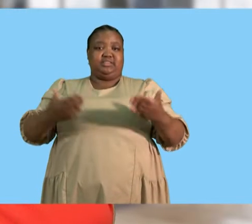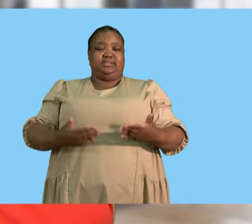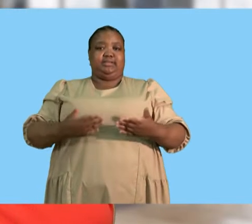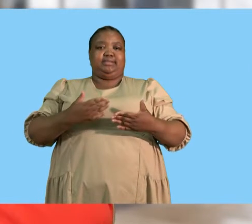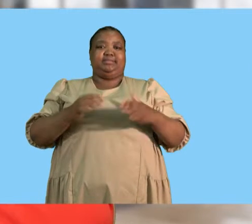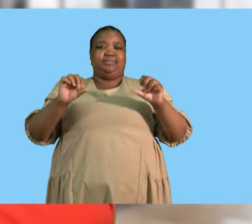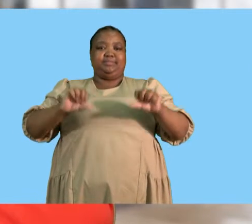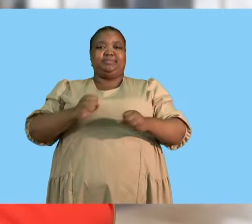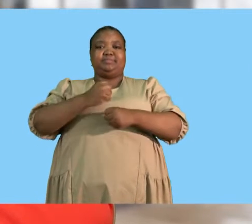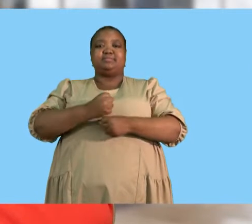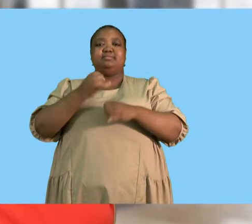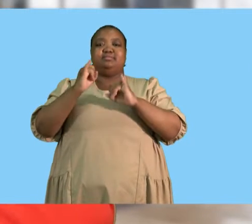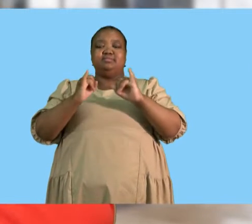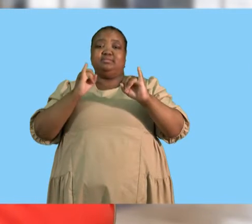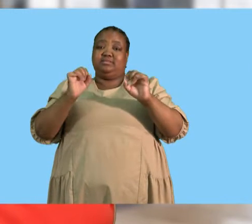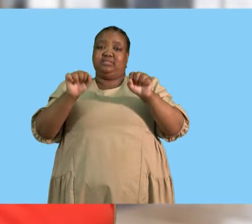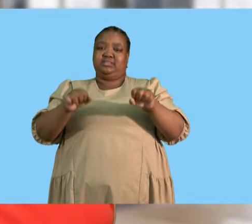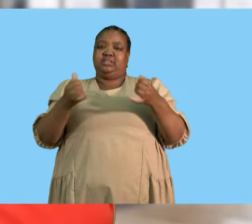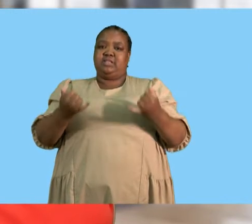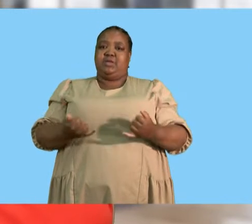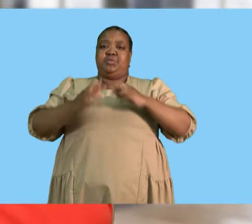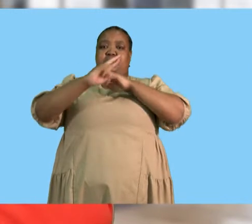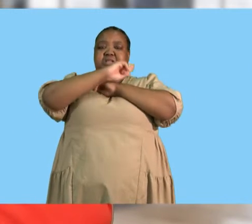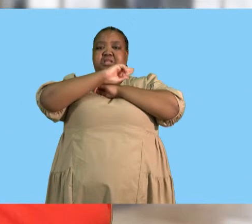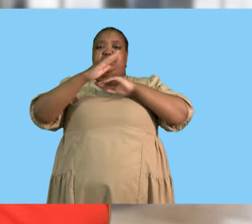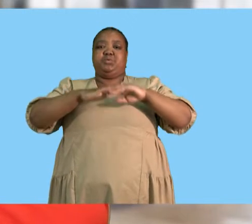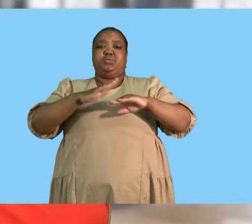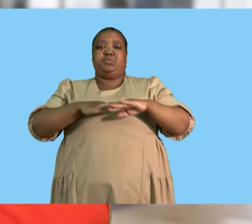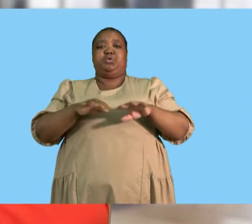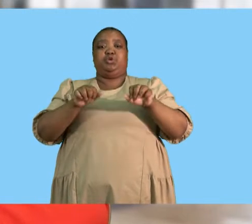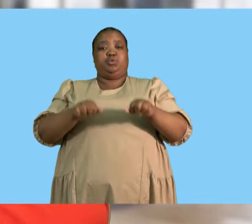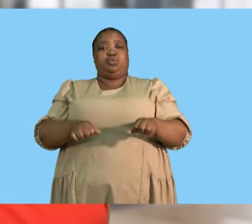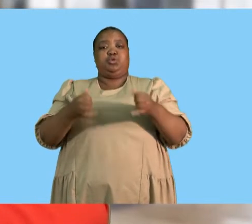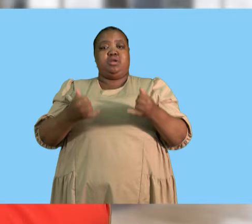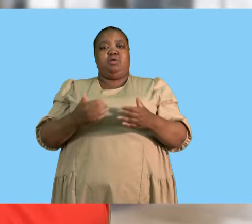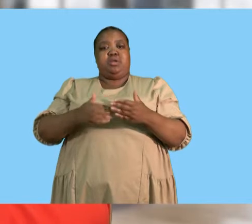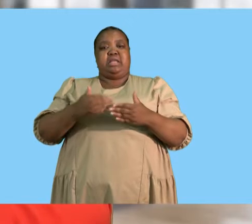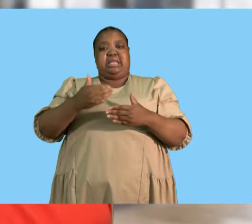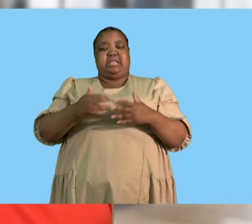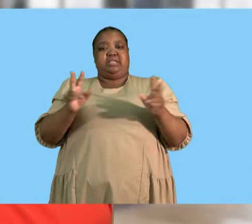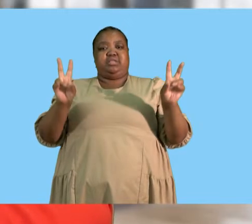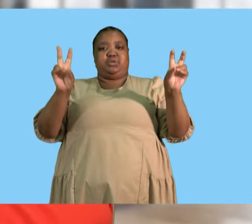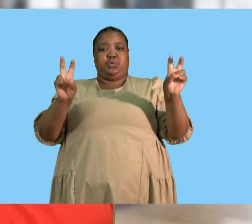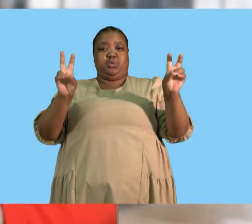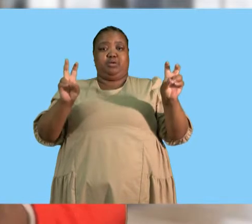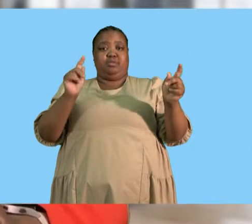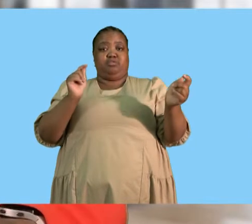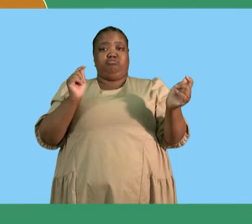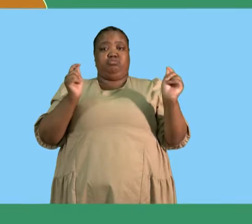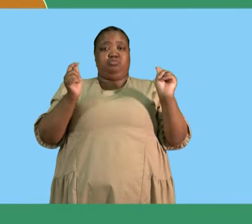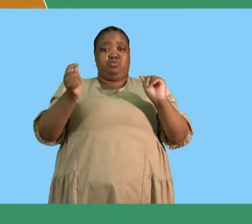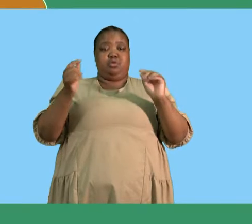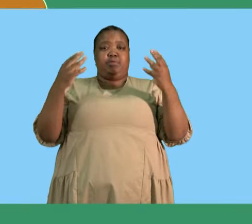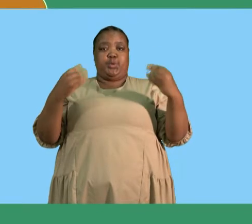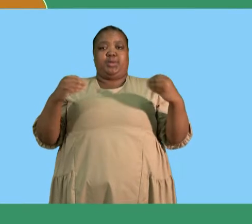Welcome back, grade 11s. I hope you are more relaxed, and now let's take a look at our next topic, which is called transforming